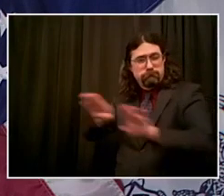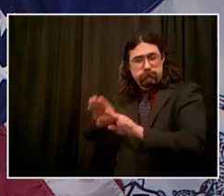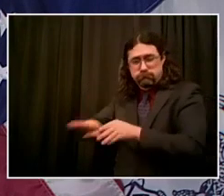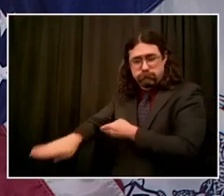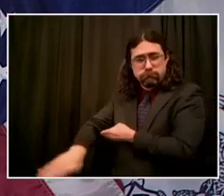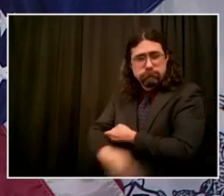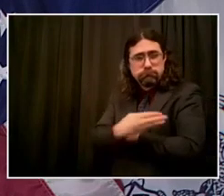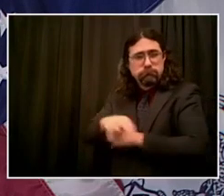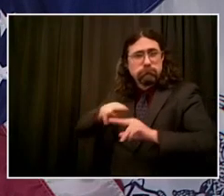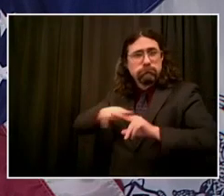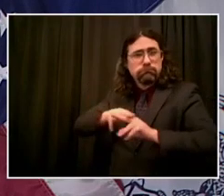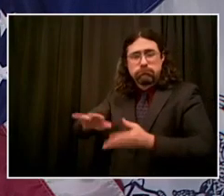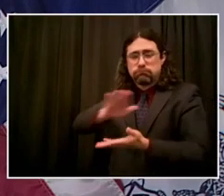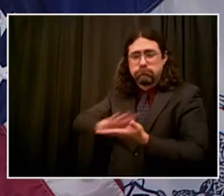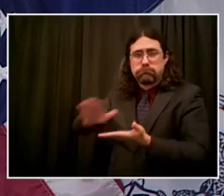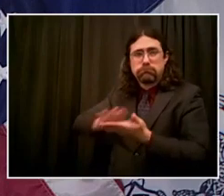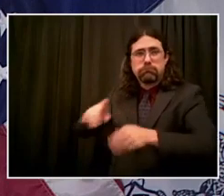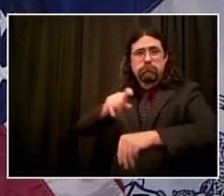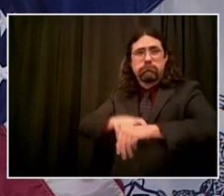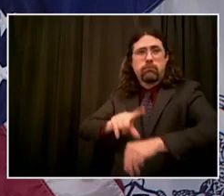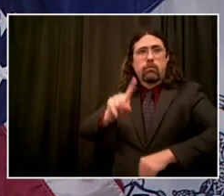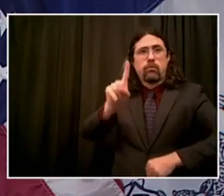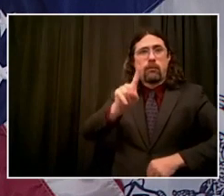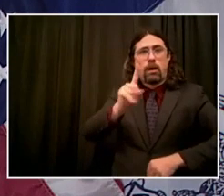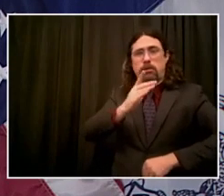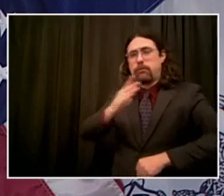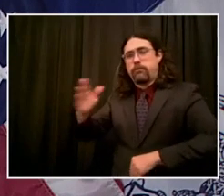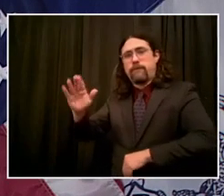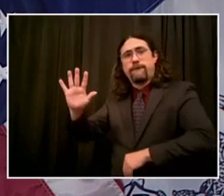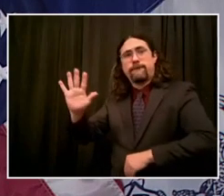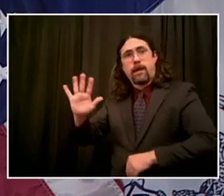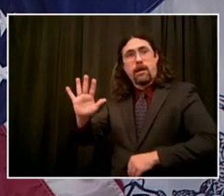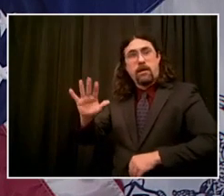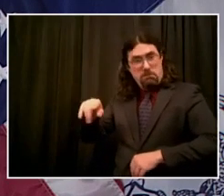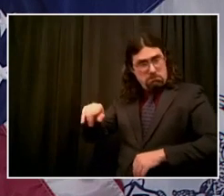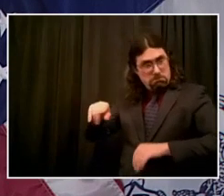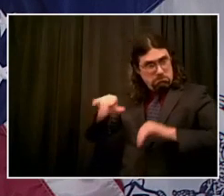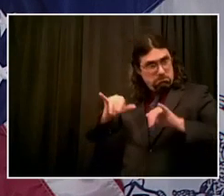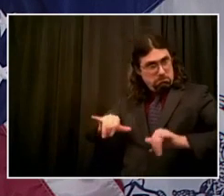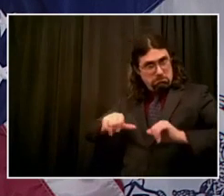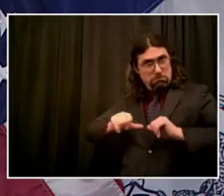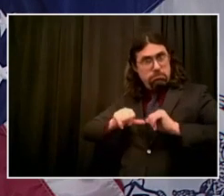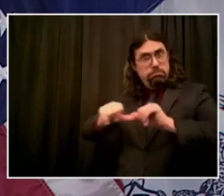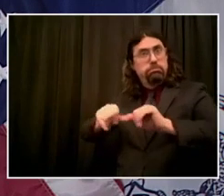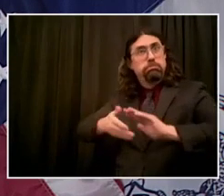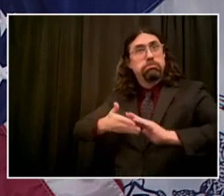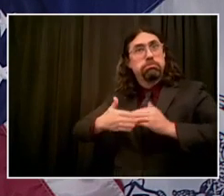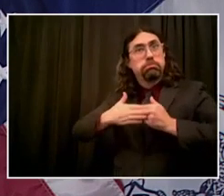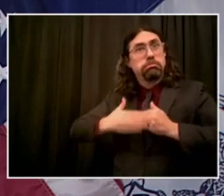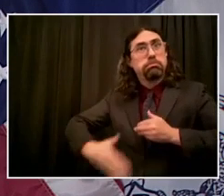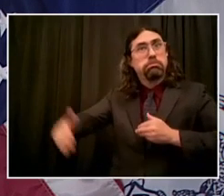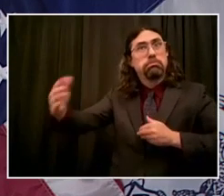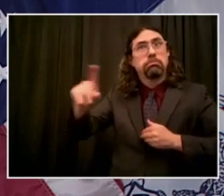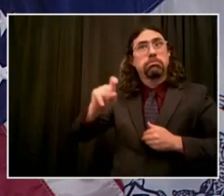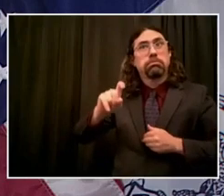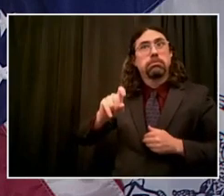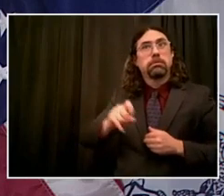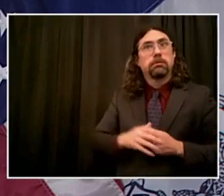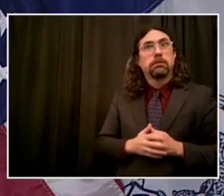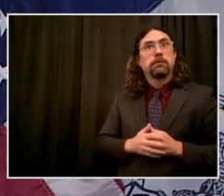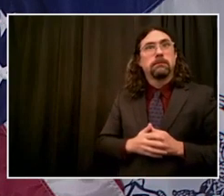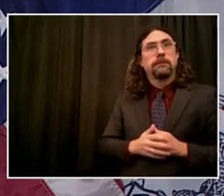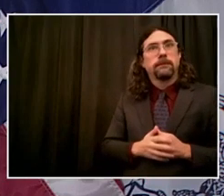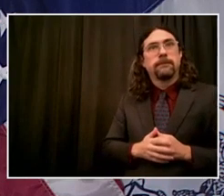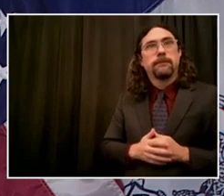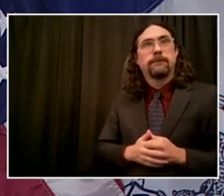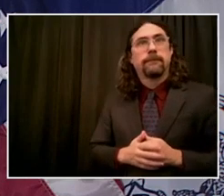that we will say publicly the number of businesses right now that are closed because of this